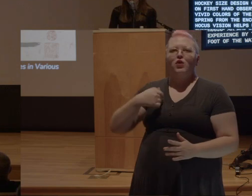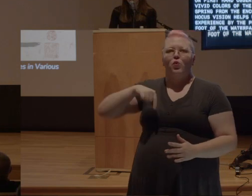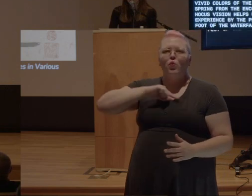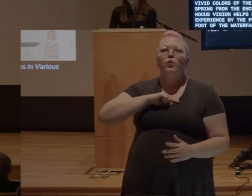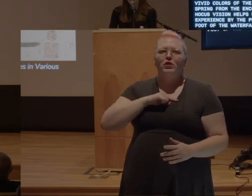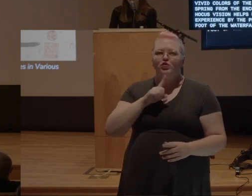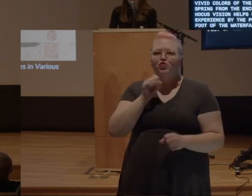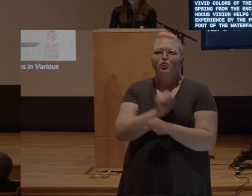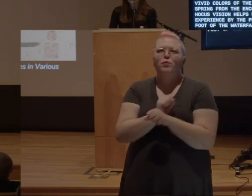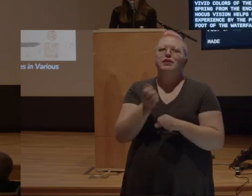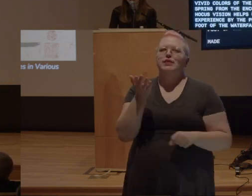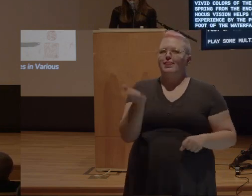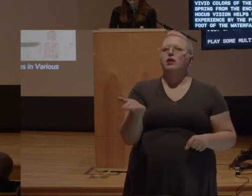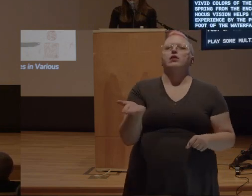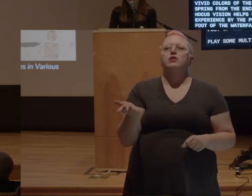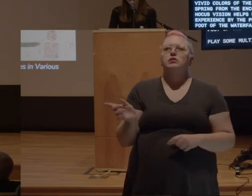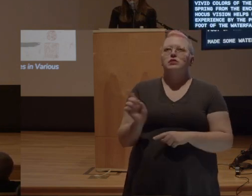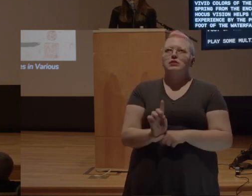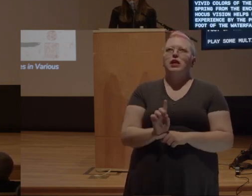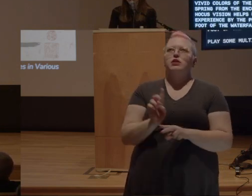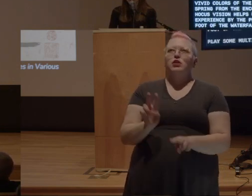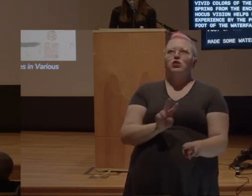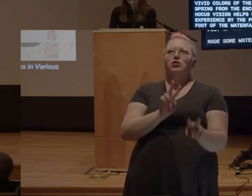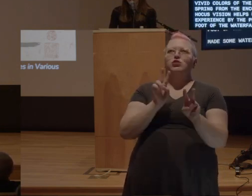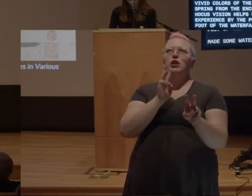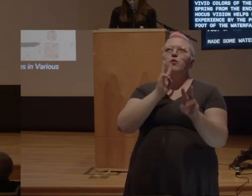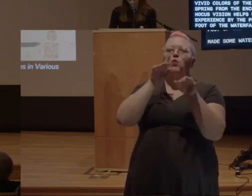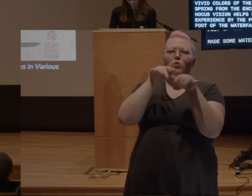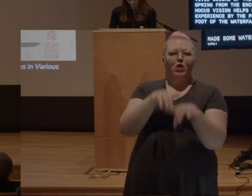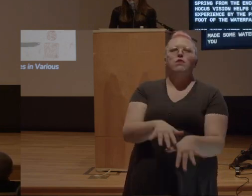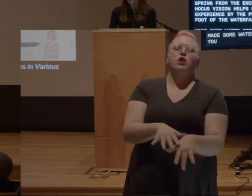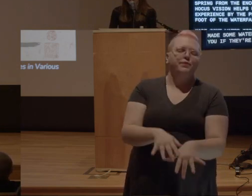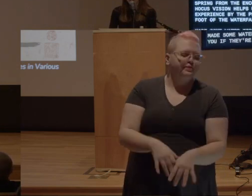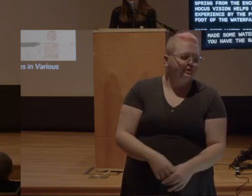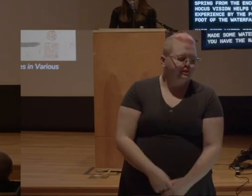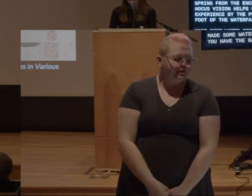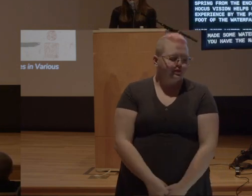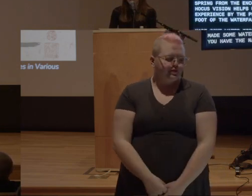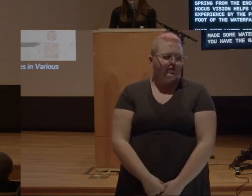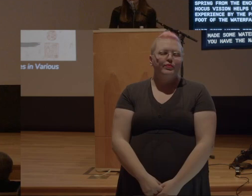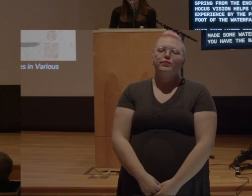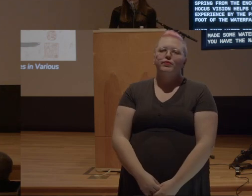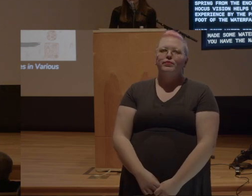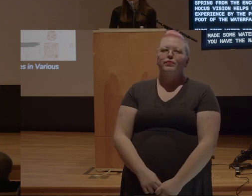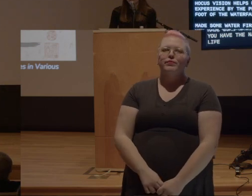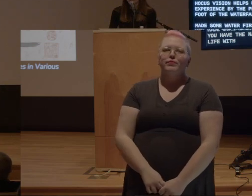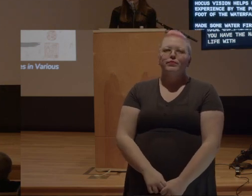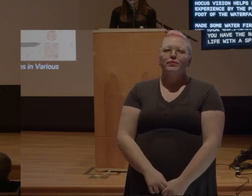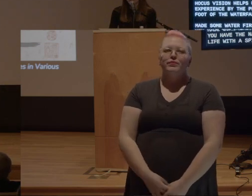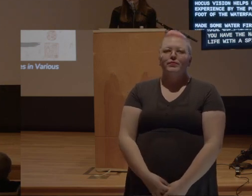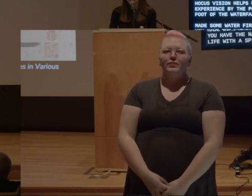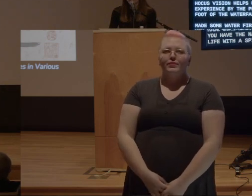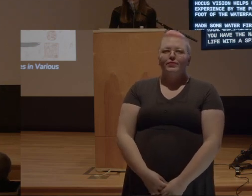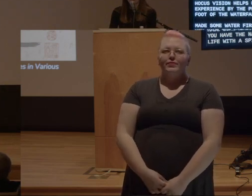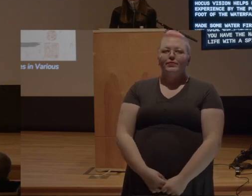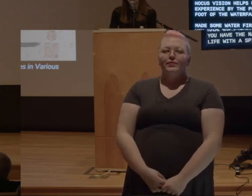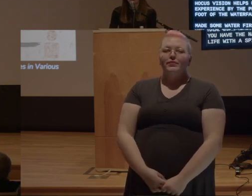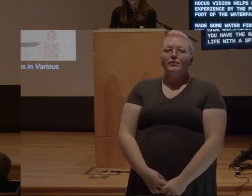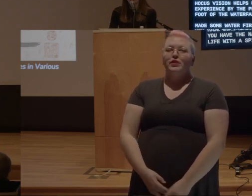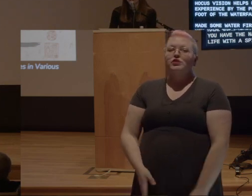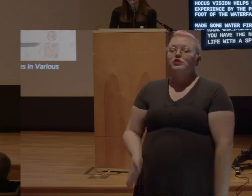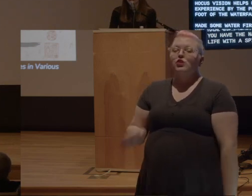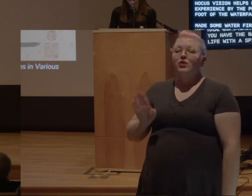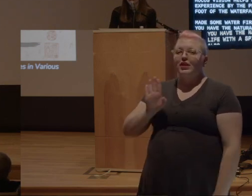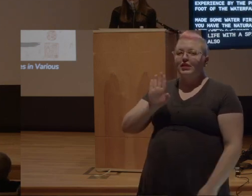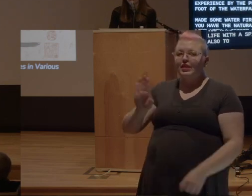From waves and waterfalls to mountains, Hokusai's view of the natural world in his prints is alive with a spirit that belongs to the artist, but